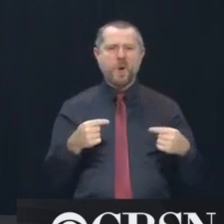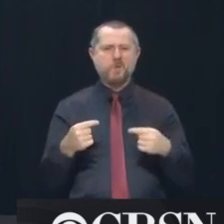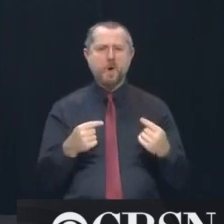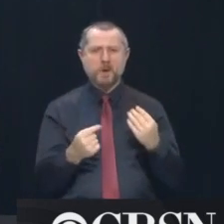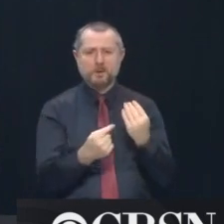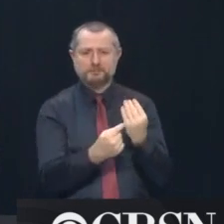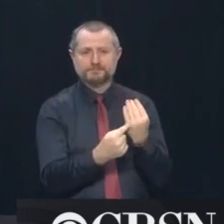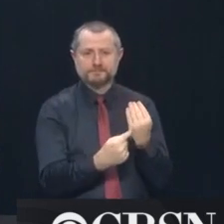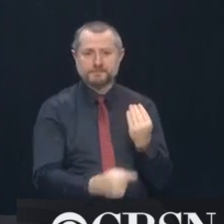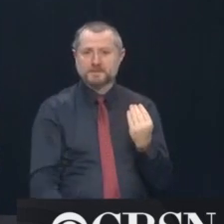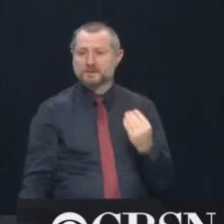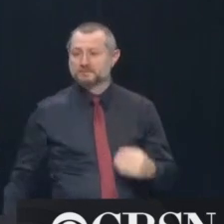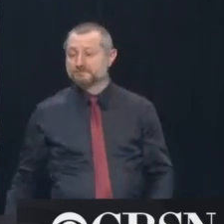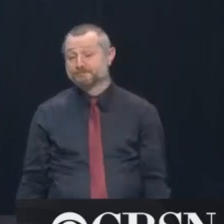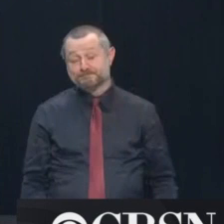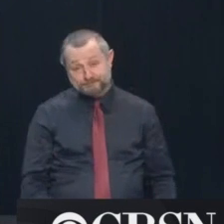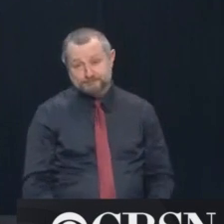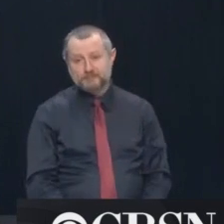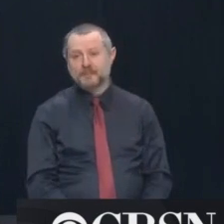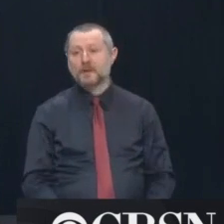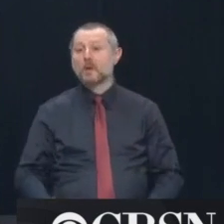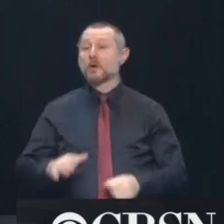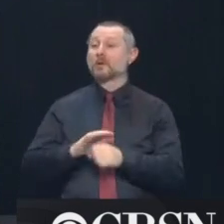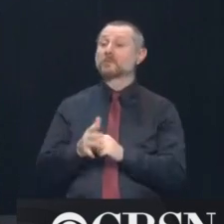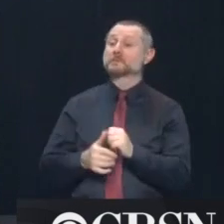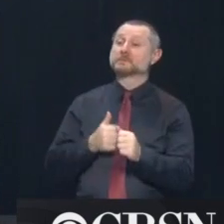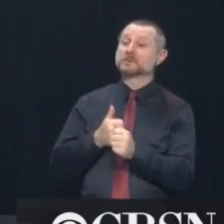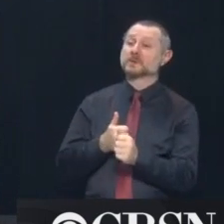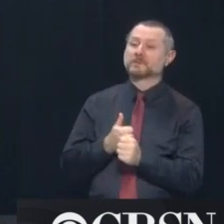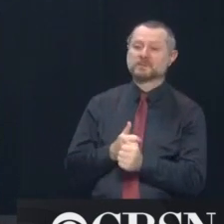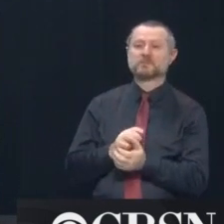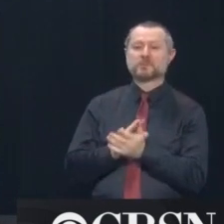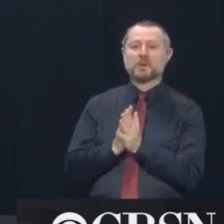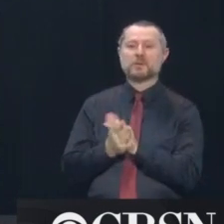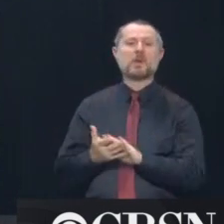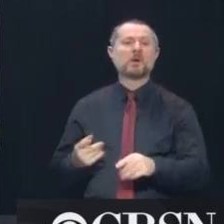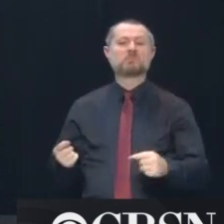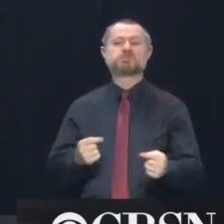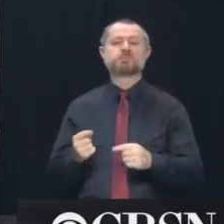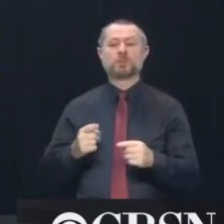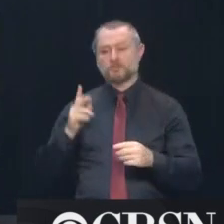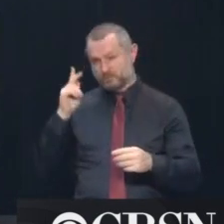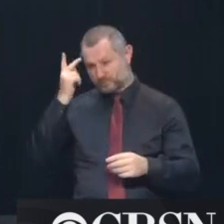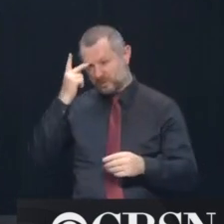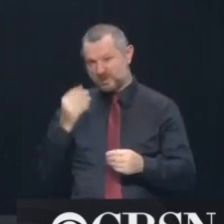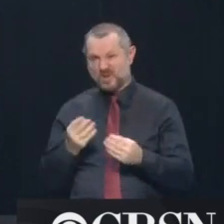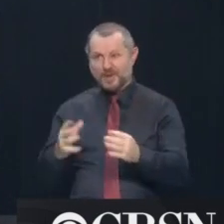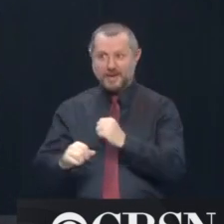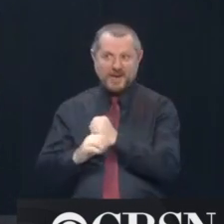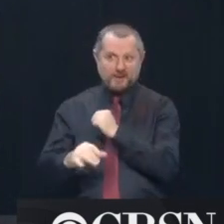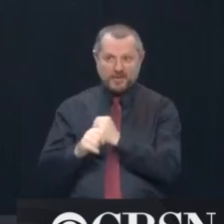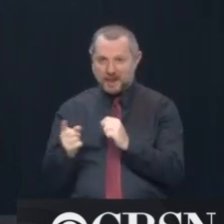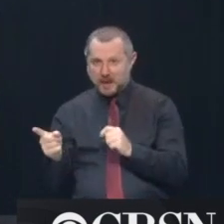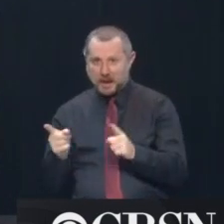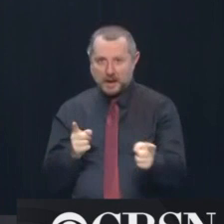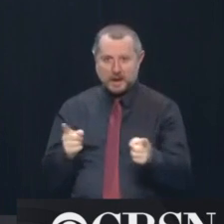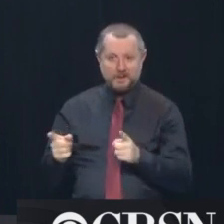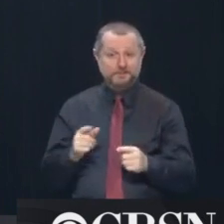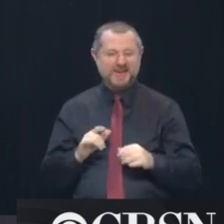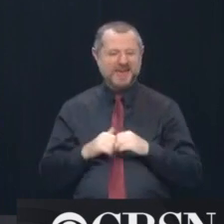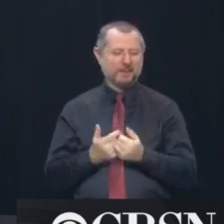COVID became a political debate during the presidential campaign. How, why, I don't know.